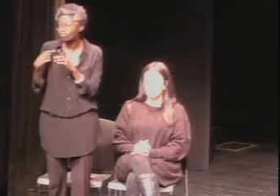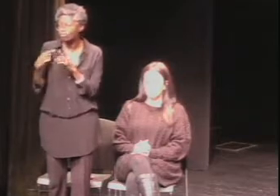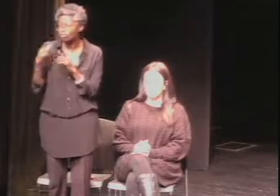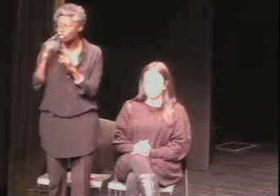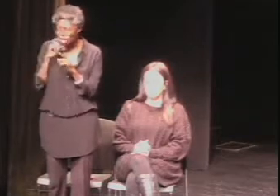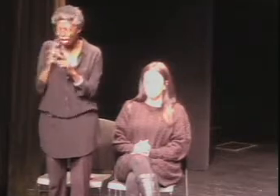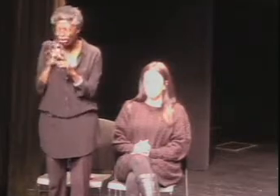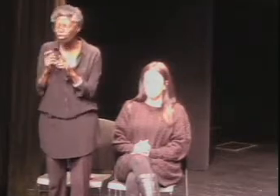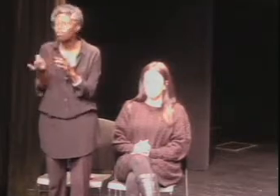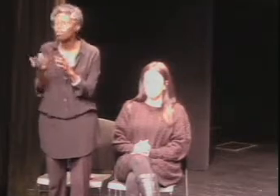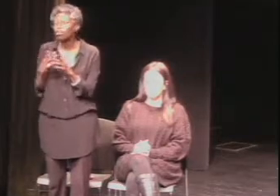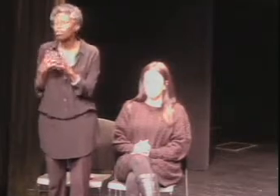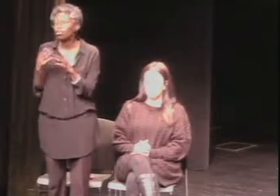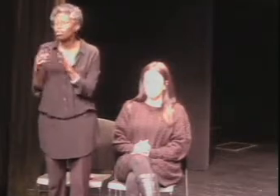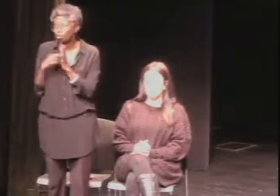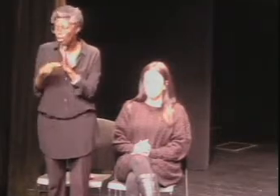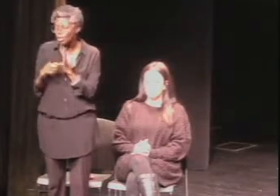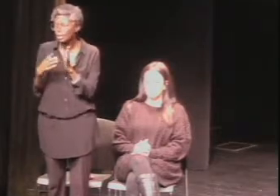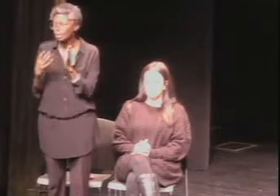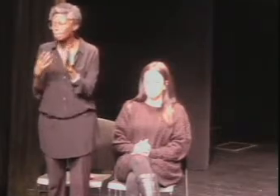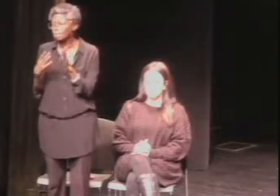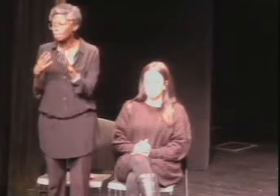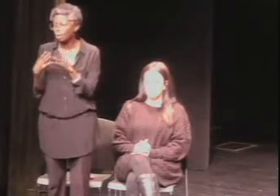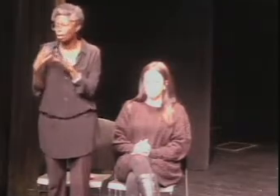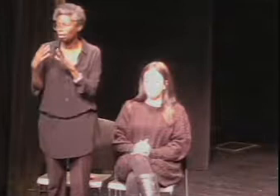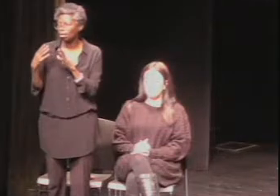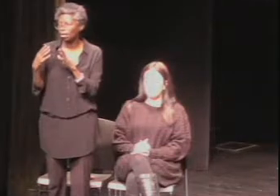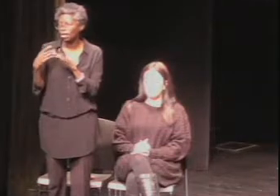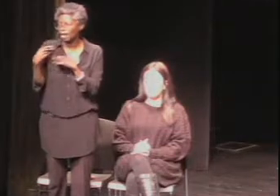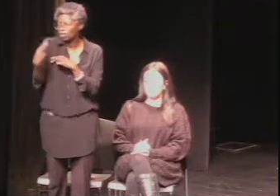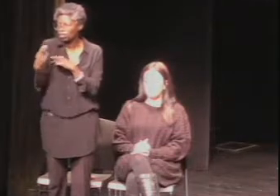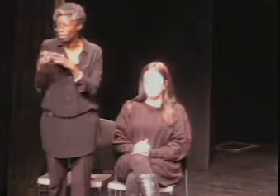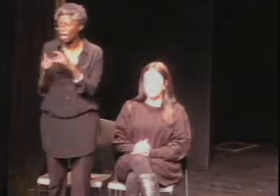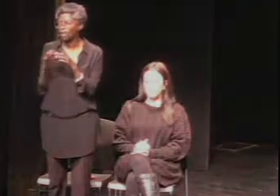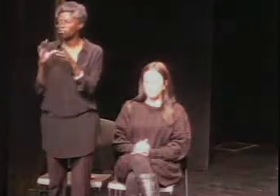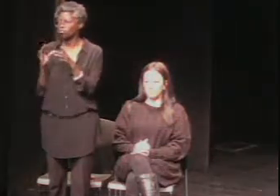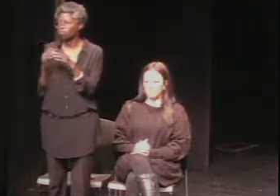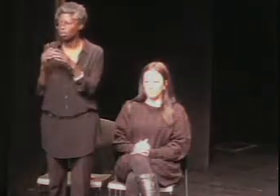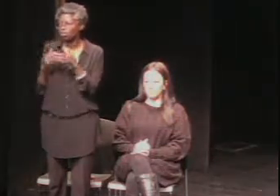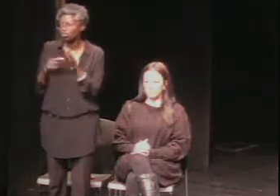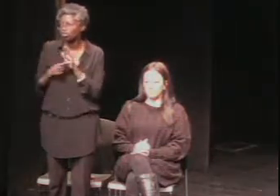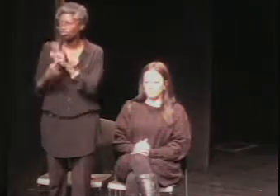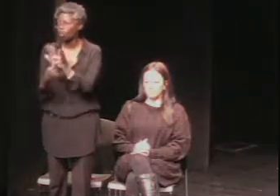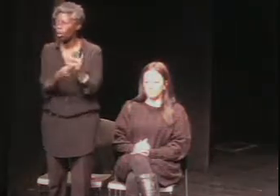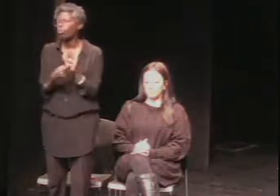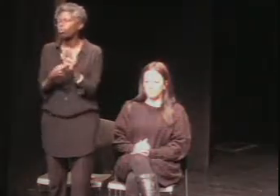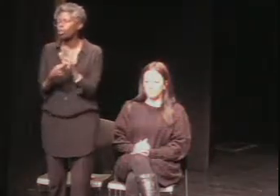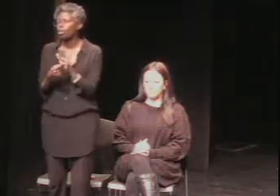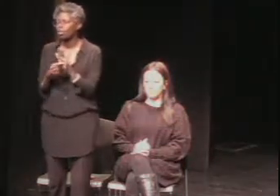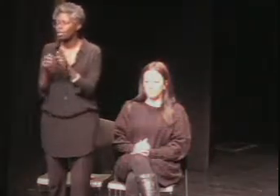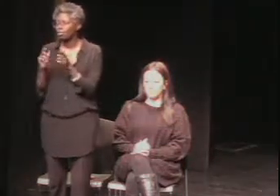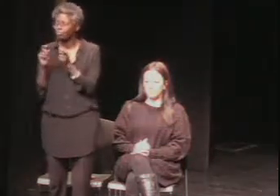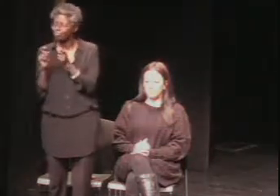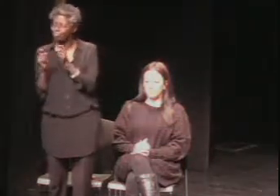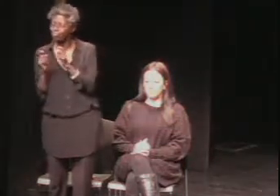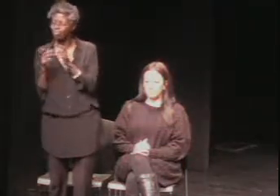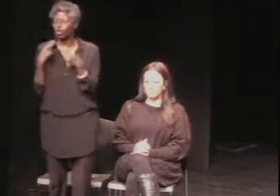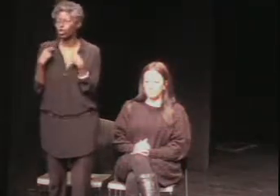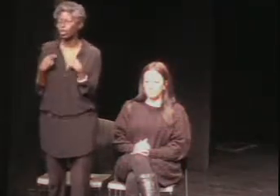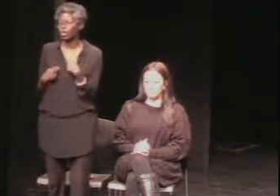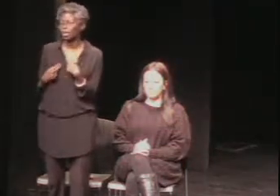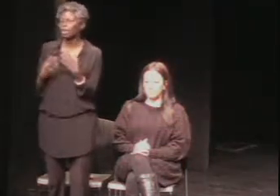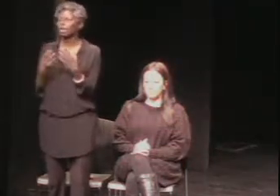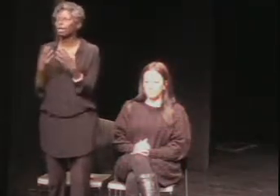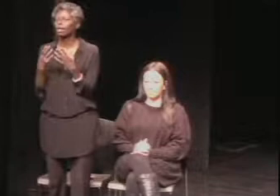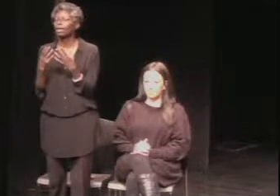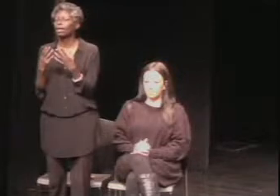from criticism to profiles to narrative nonfiction with the objective of illuminating the nuances of the human experience. She